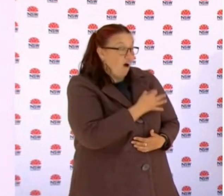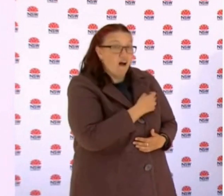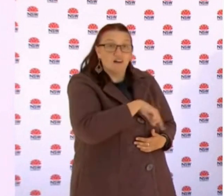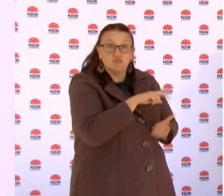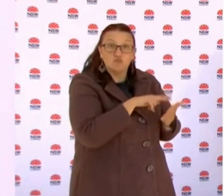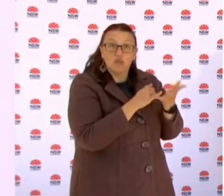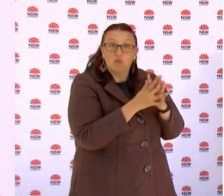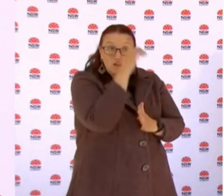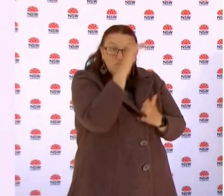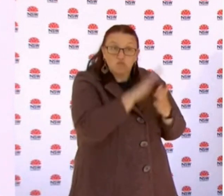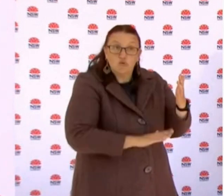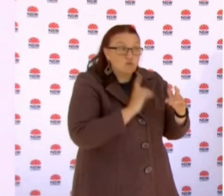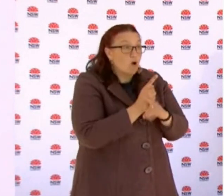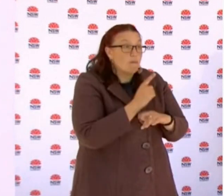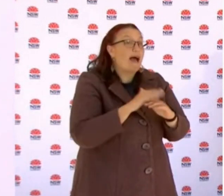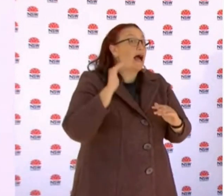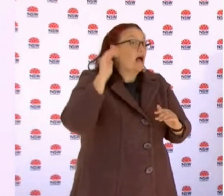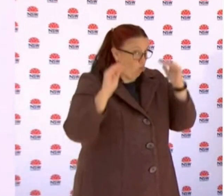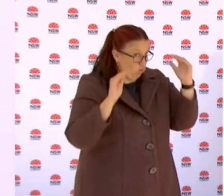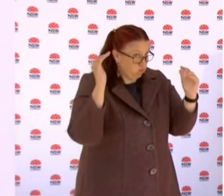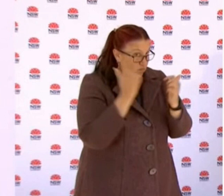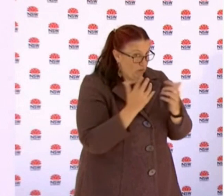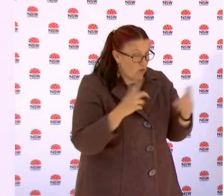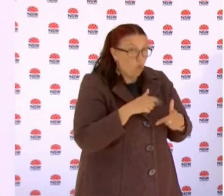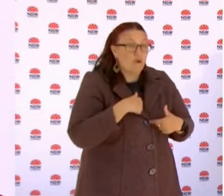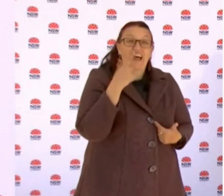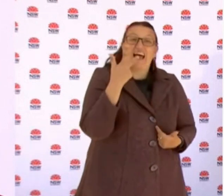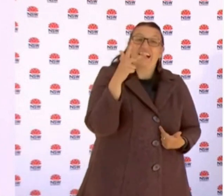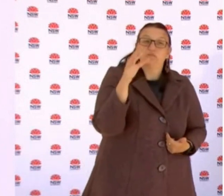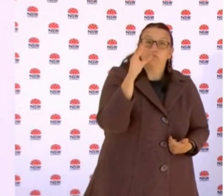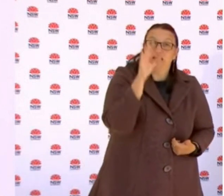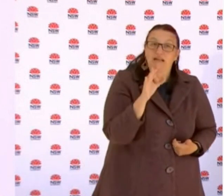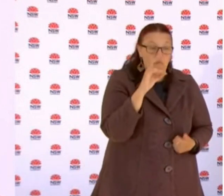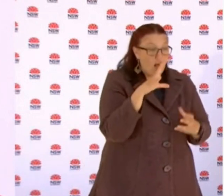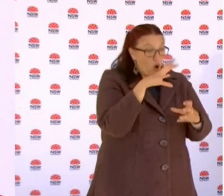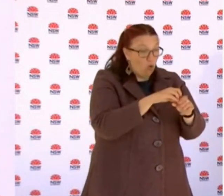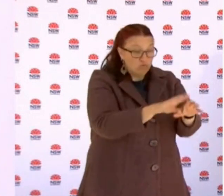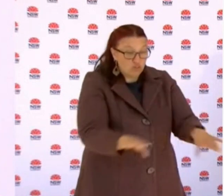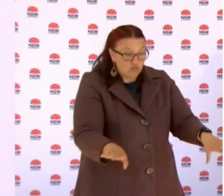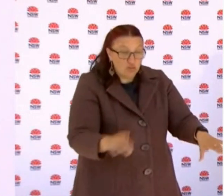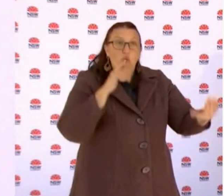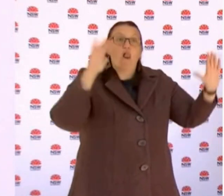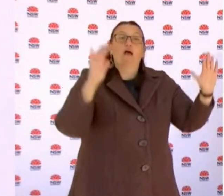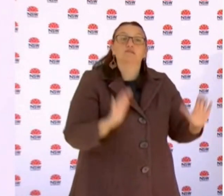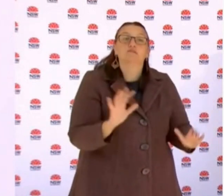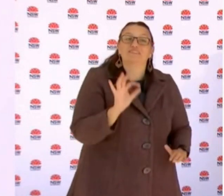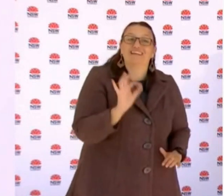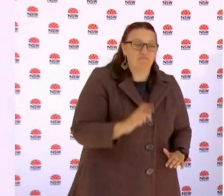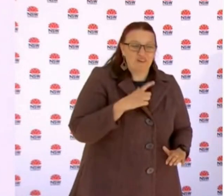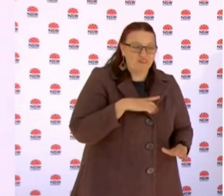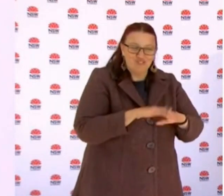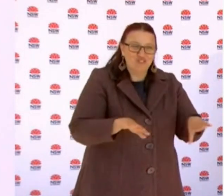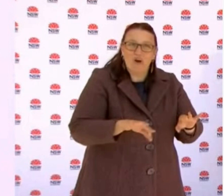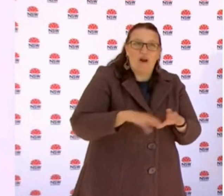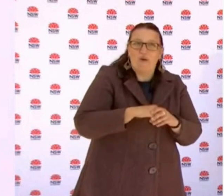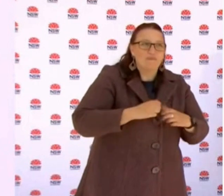South Wales, and we've talked specifically about the adult population, we've said 80%. But if you include children, well, obviously that population goes down.